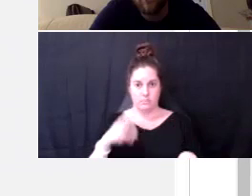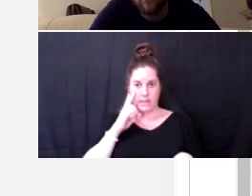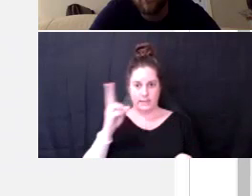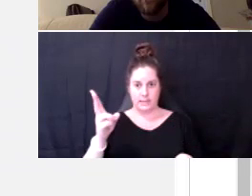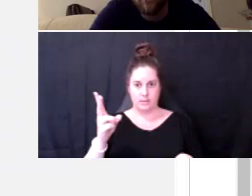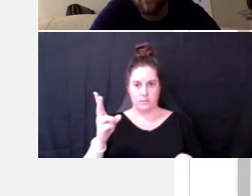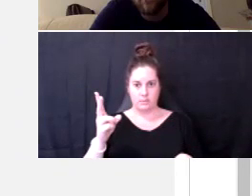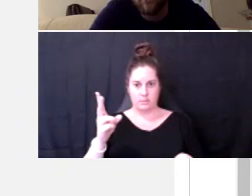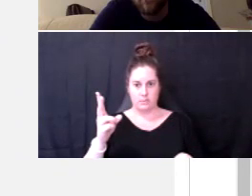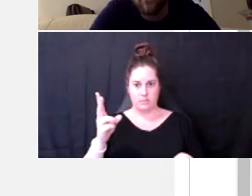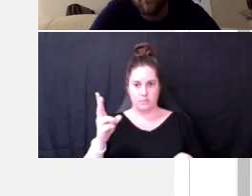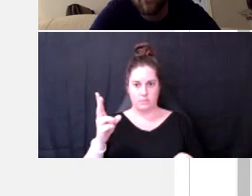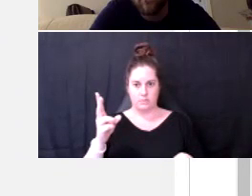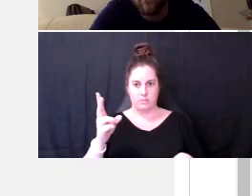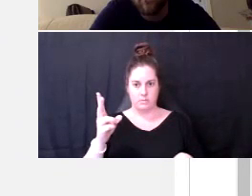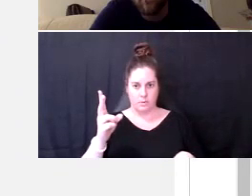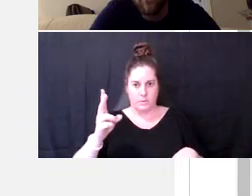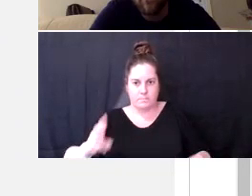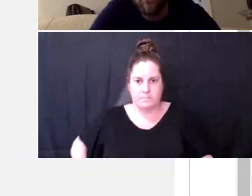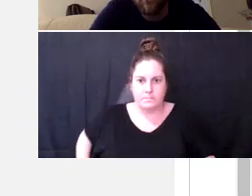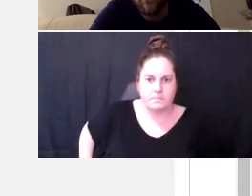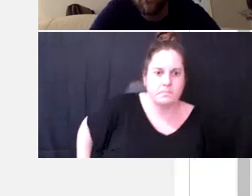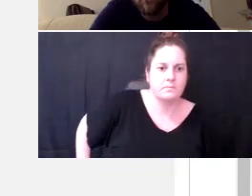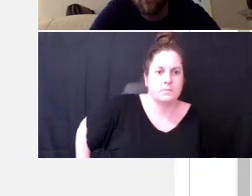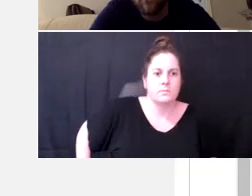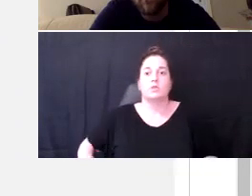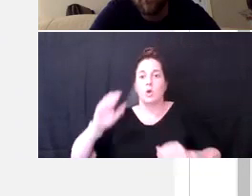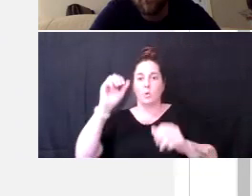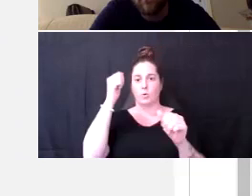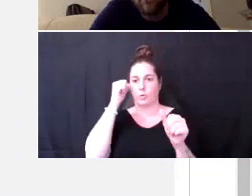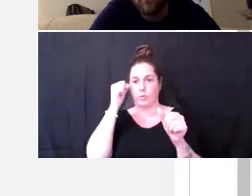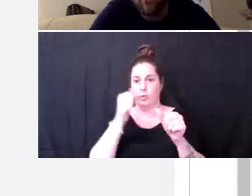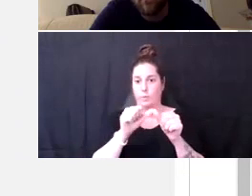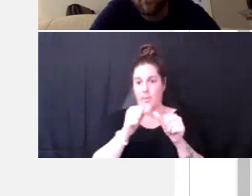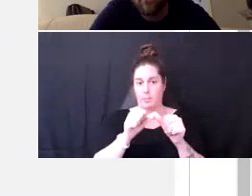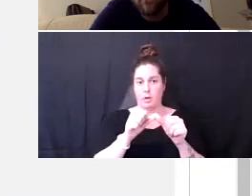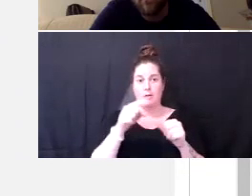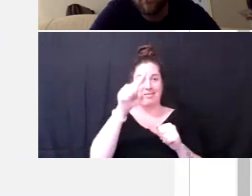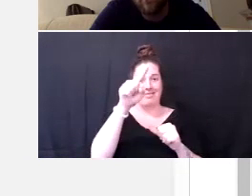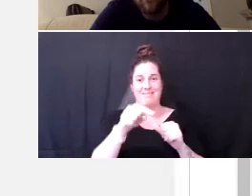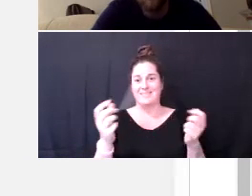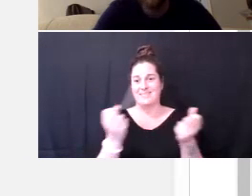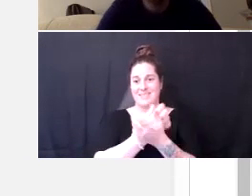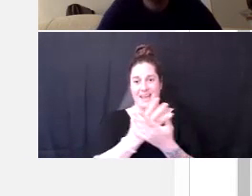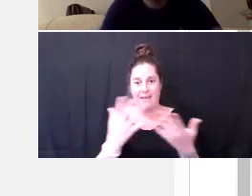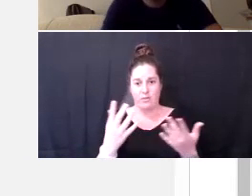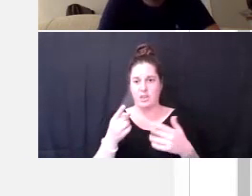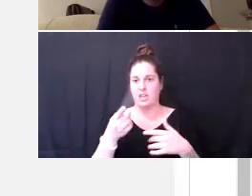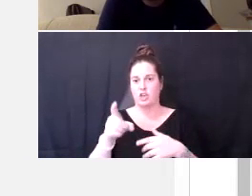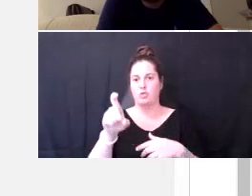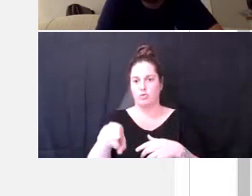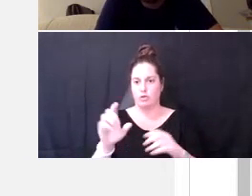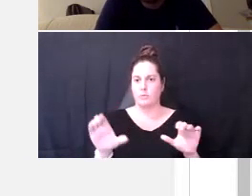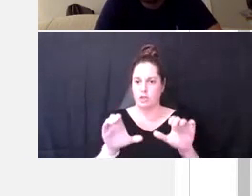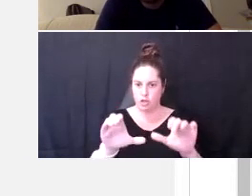I'll remind you, these are all the kinds of things that you should be doing in your quest to understand this